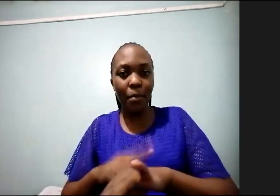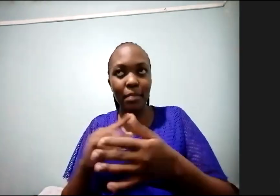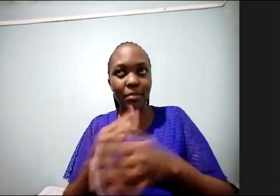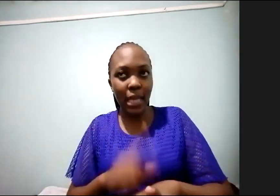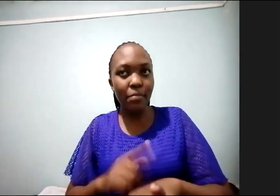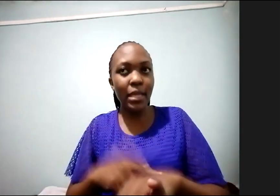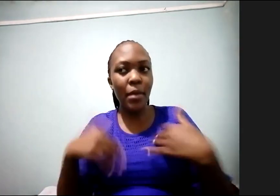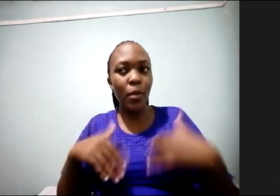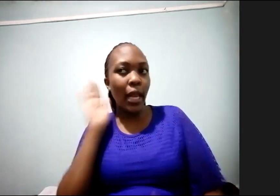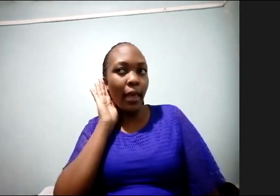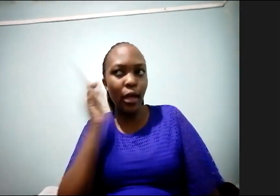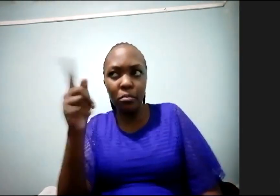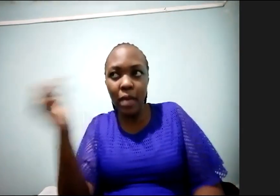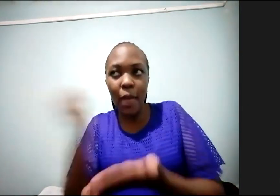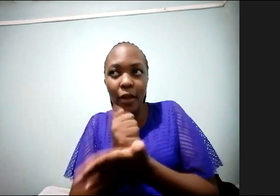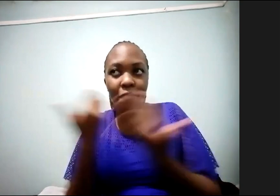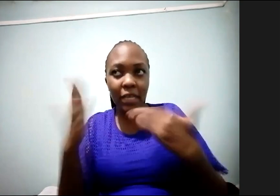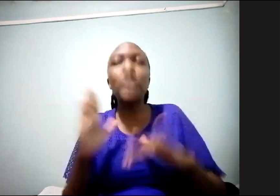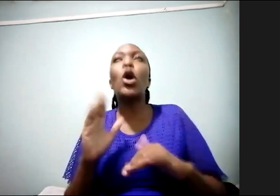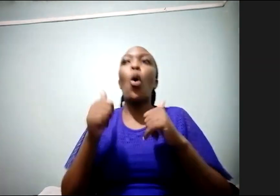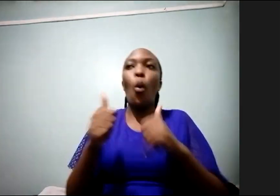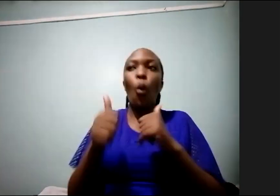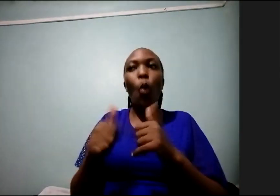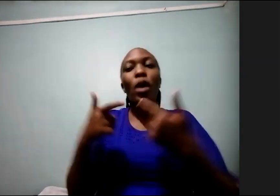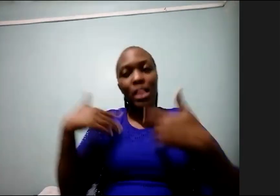you and they try to bring you down.